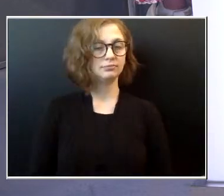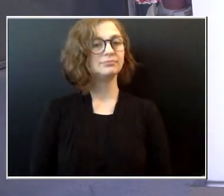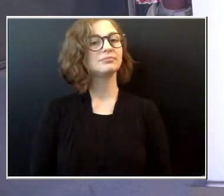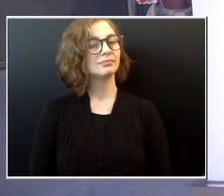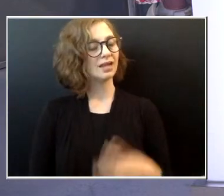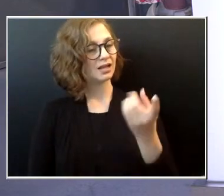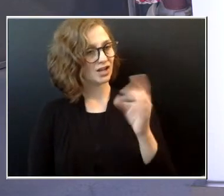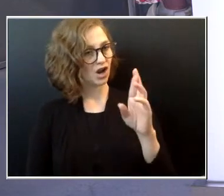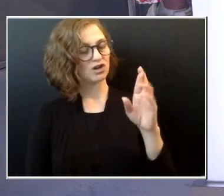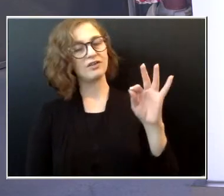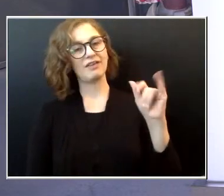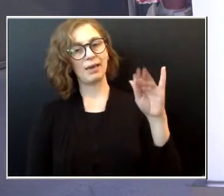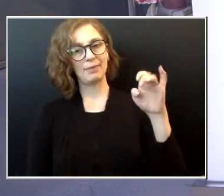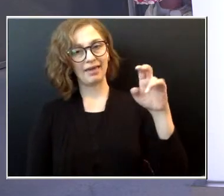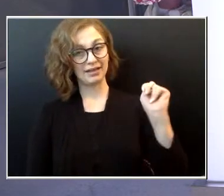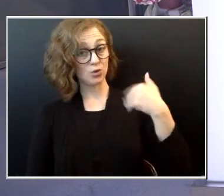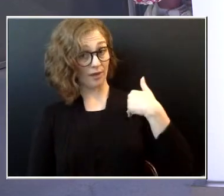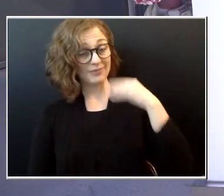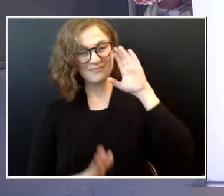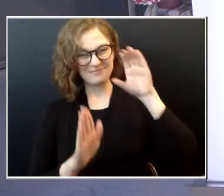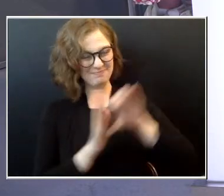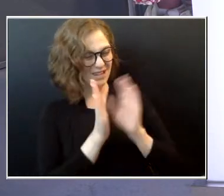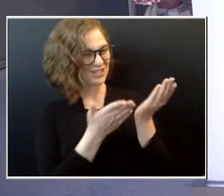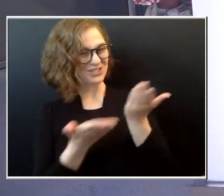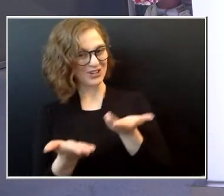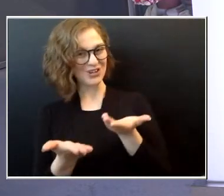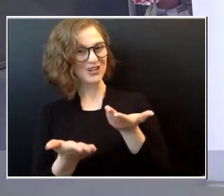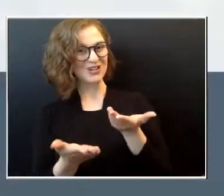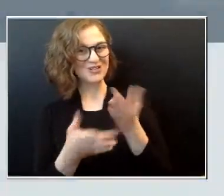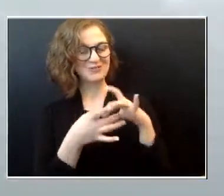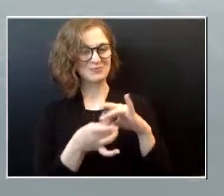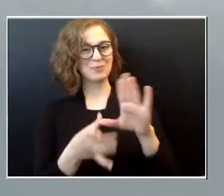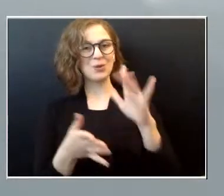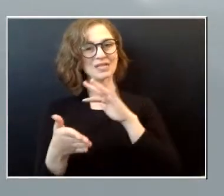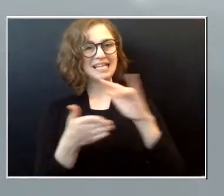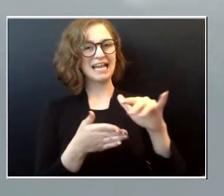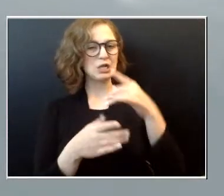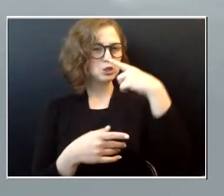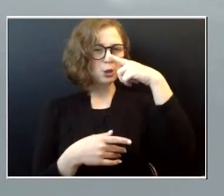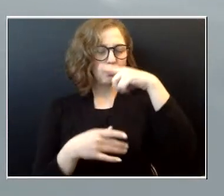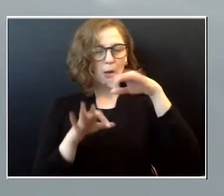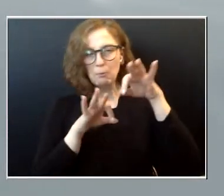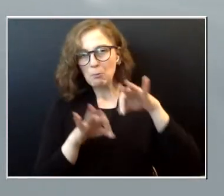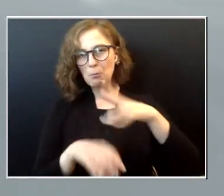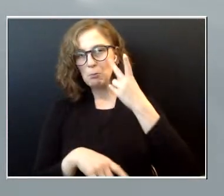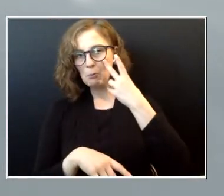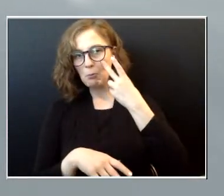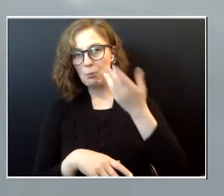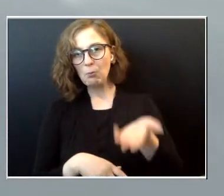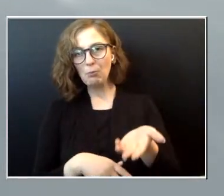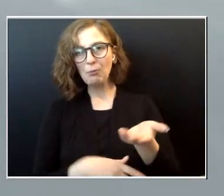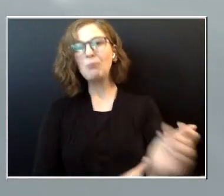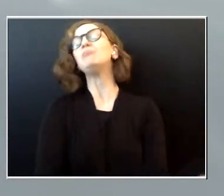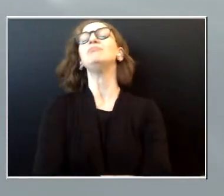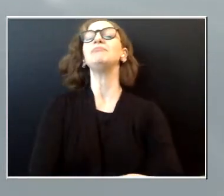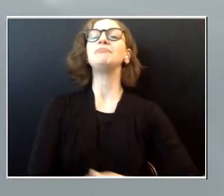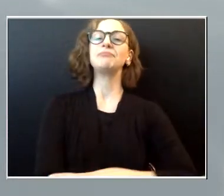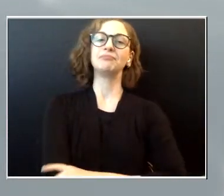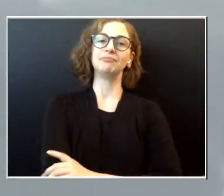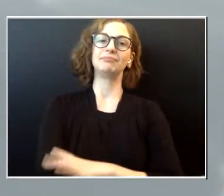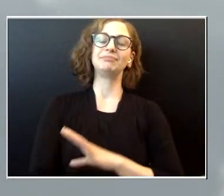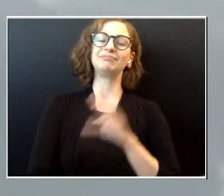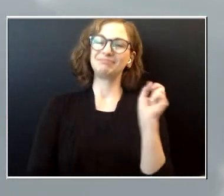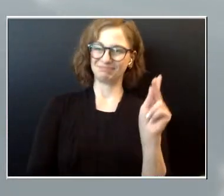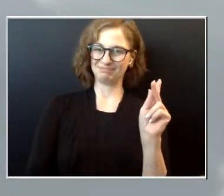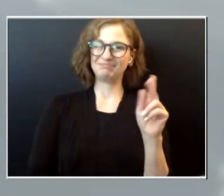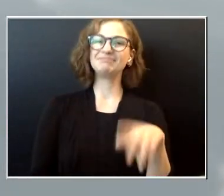pictures to show us here having to do with your study. Can you tell us what we're looking at here? Okay. So I think